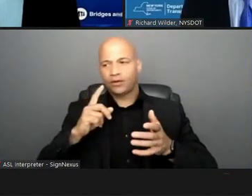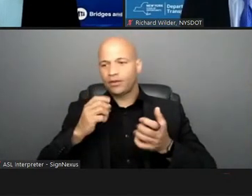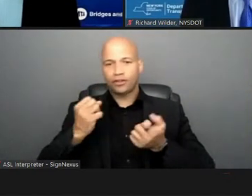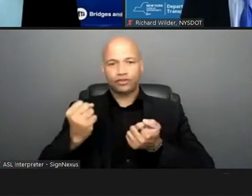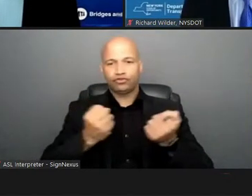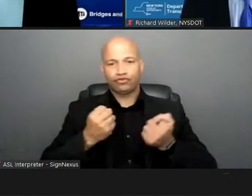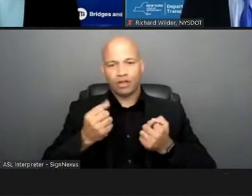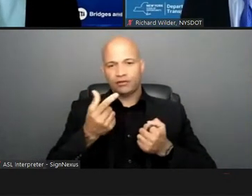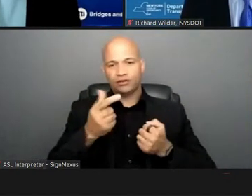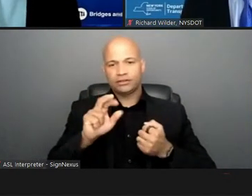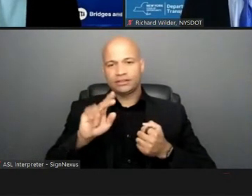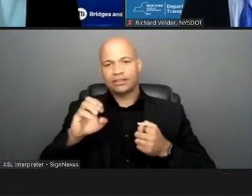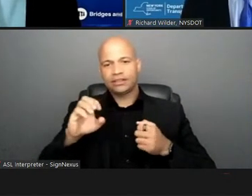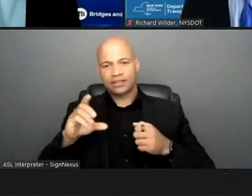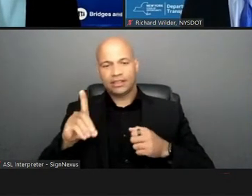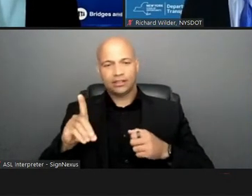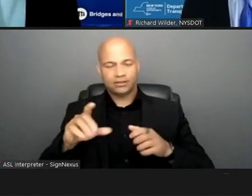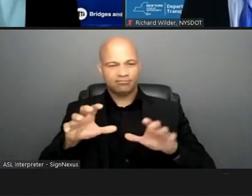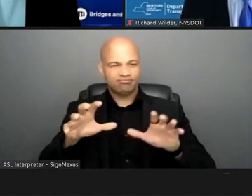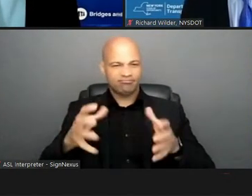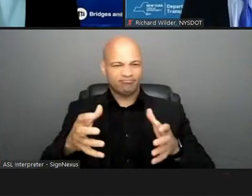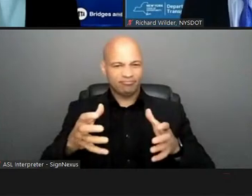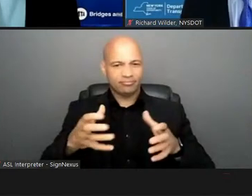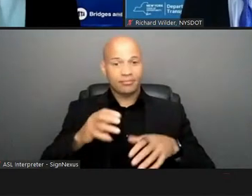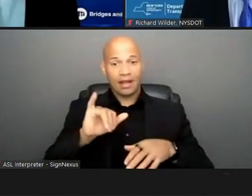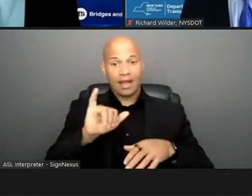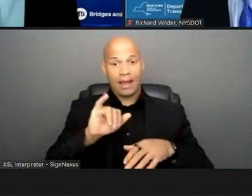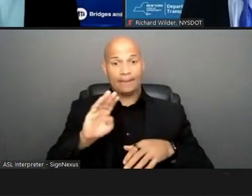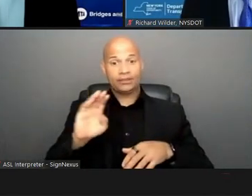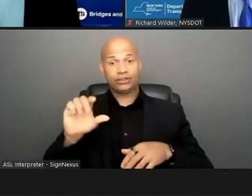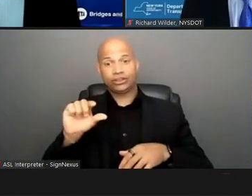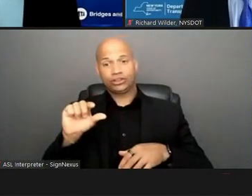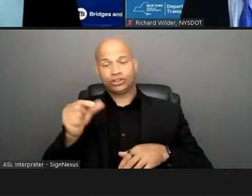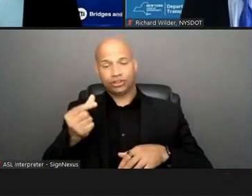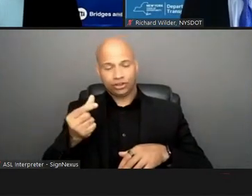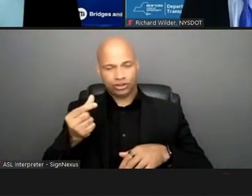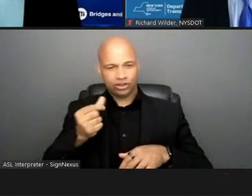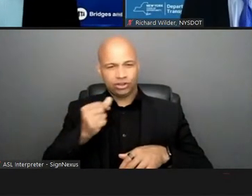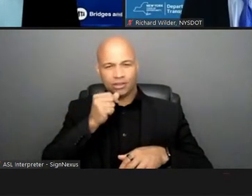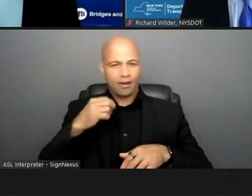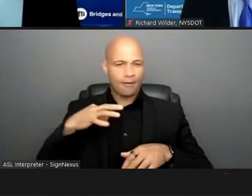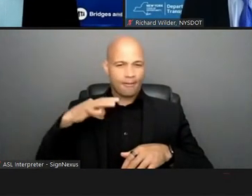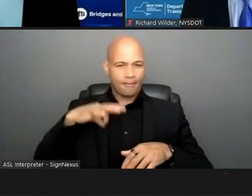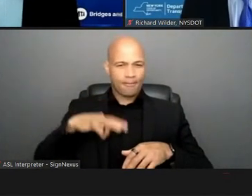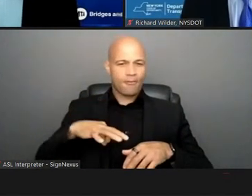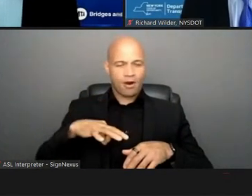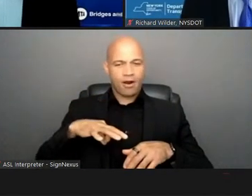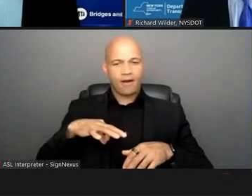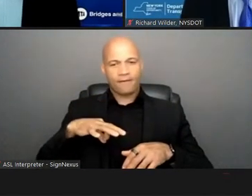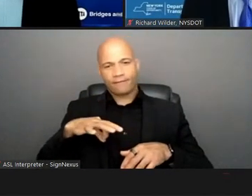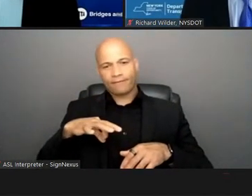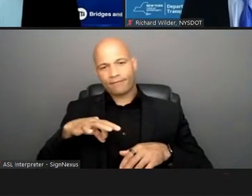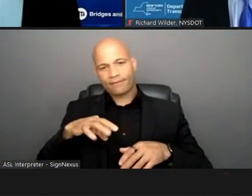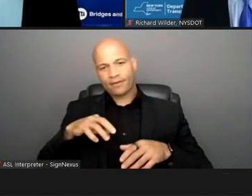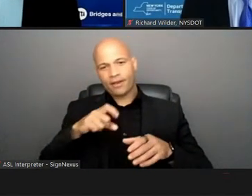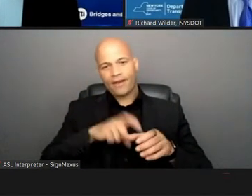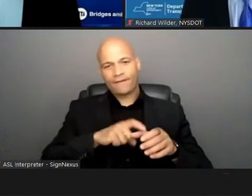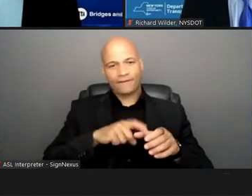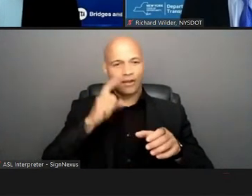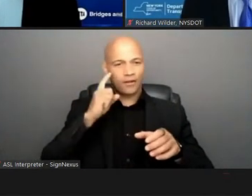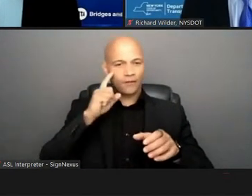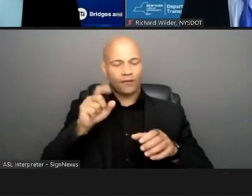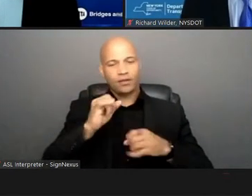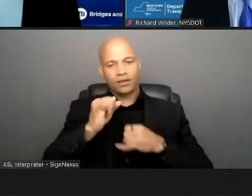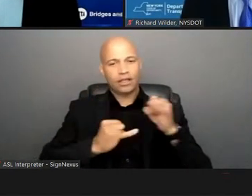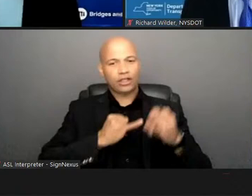before you today uh the idg is a non-profit affiliate of the International Association of machinists and